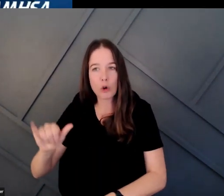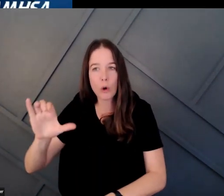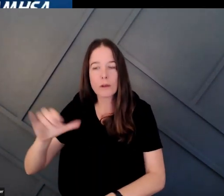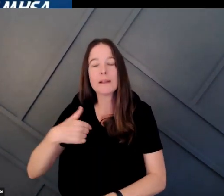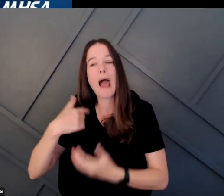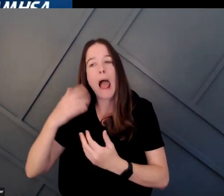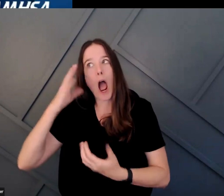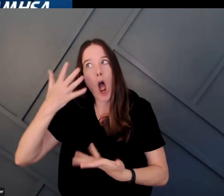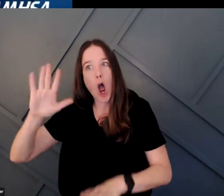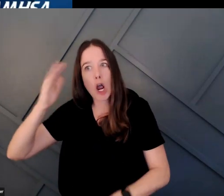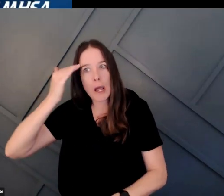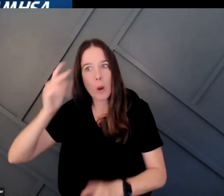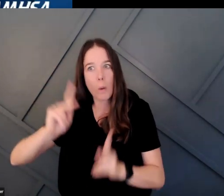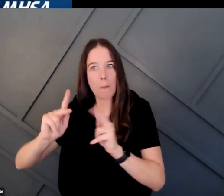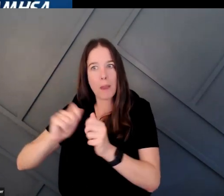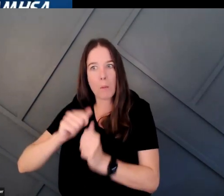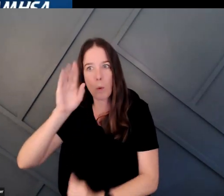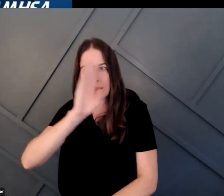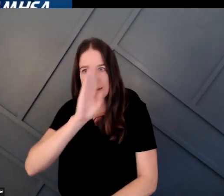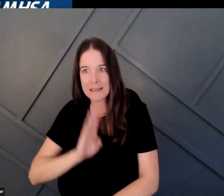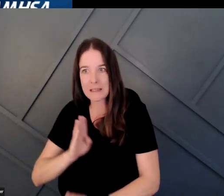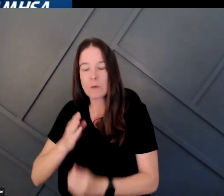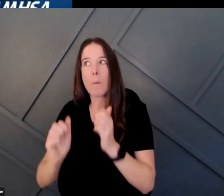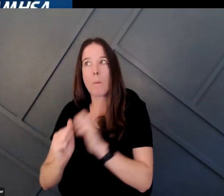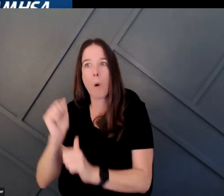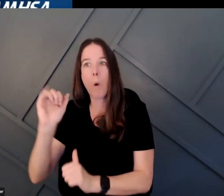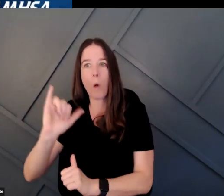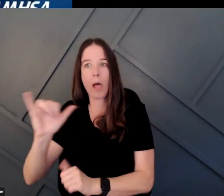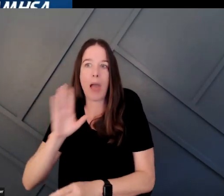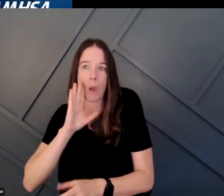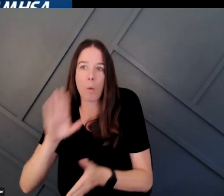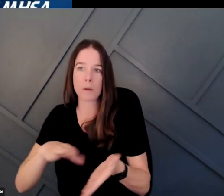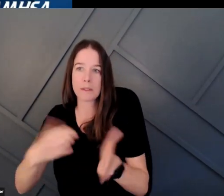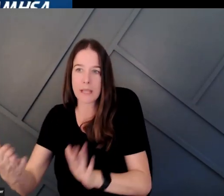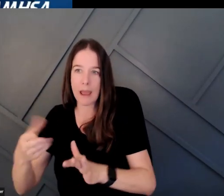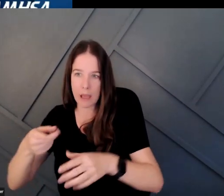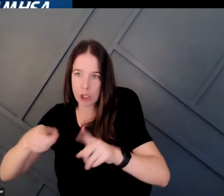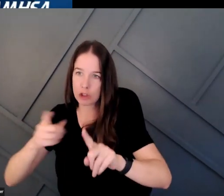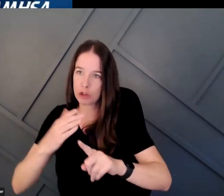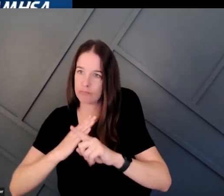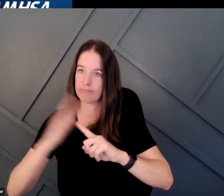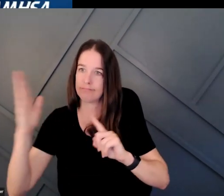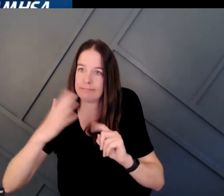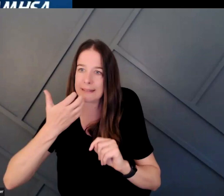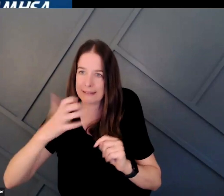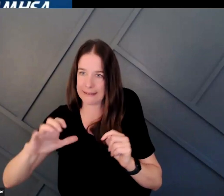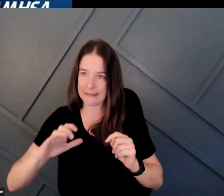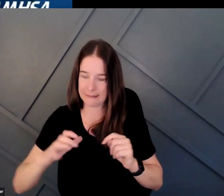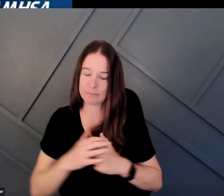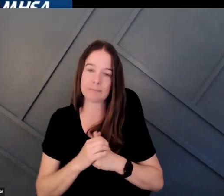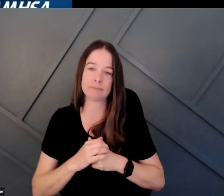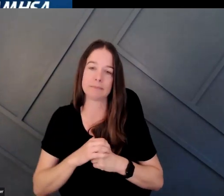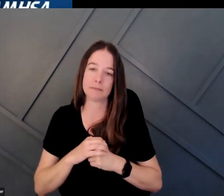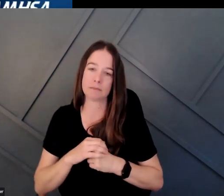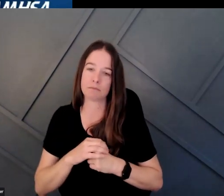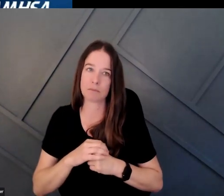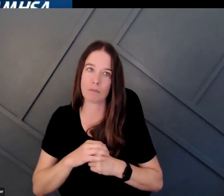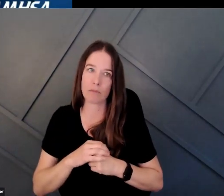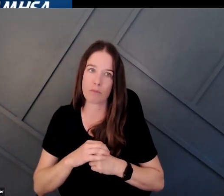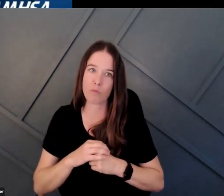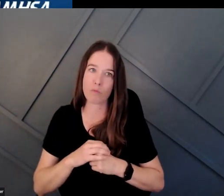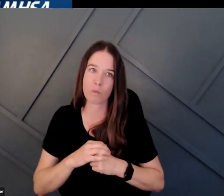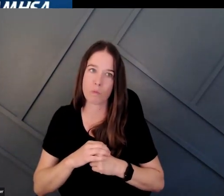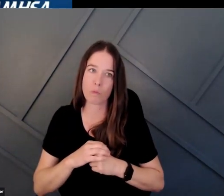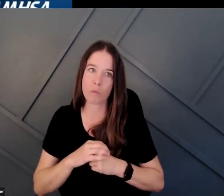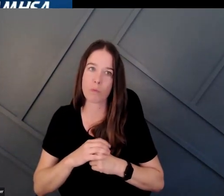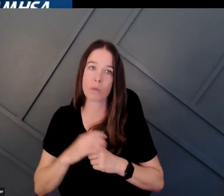events. We saw a report coming out of British Columbia last year showing a 200% increase in heat-related deaths